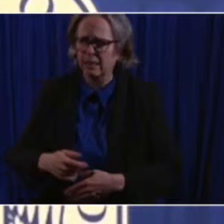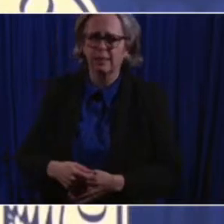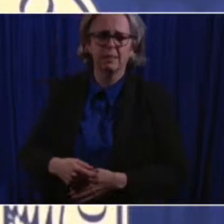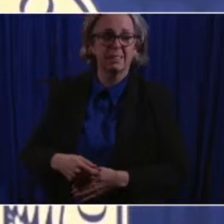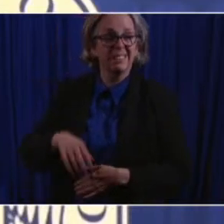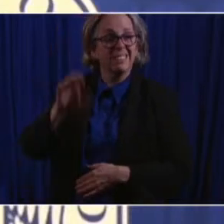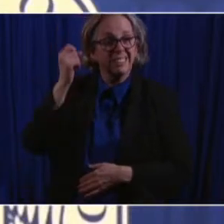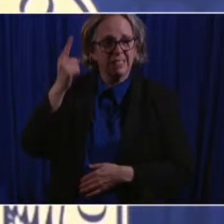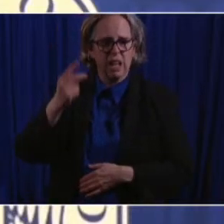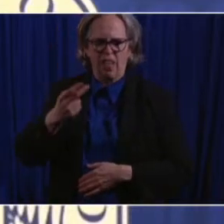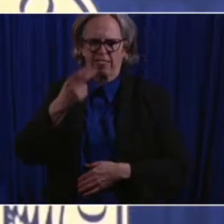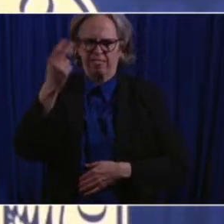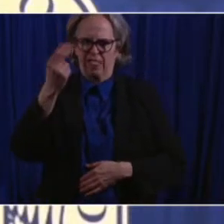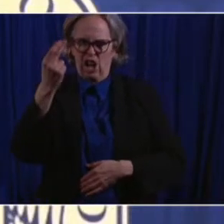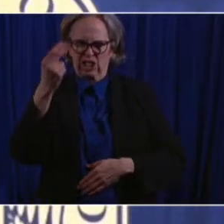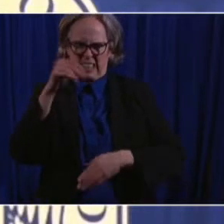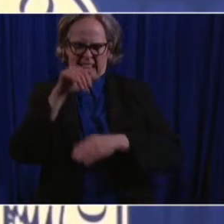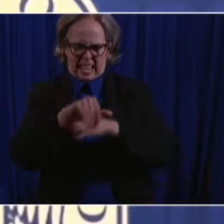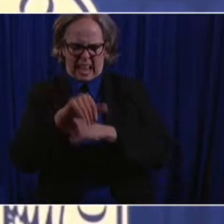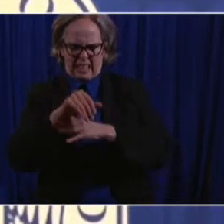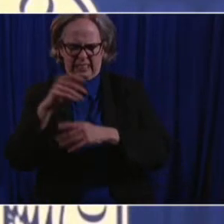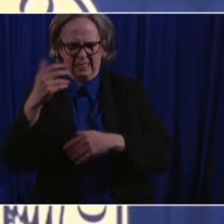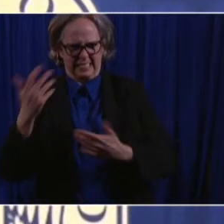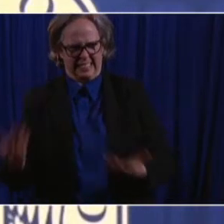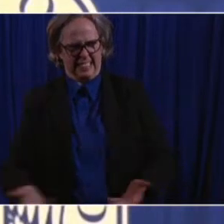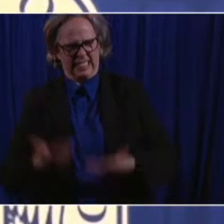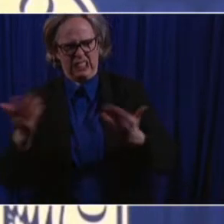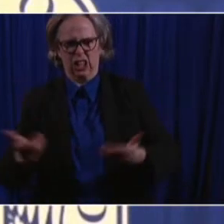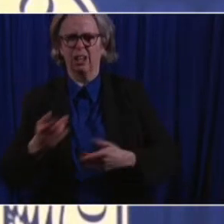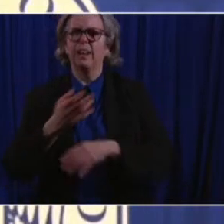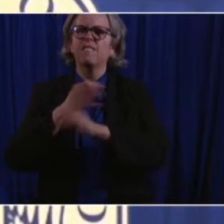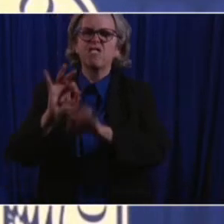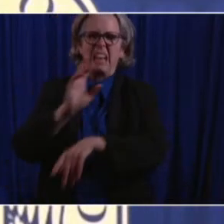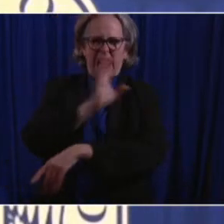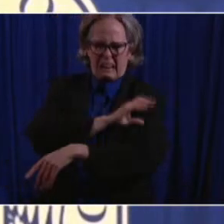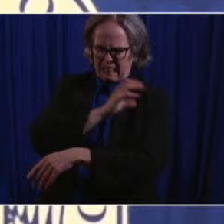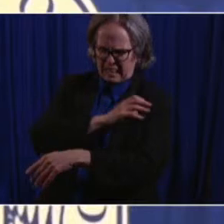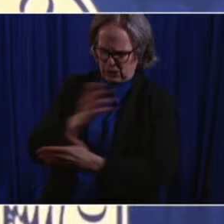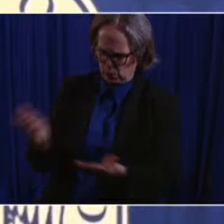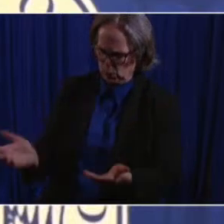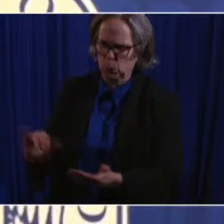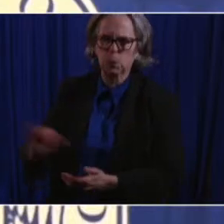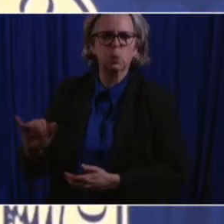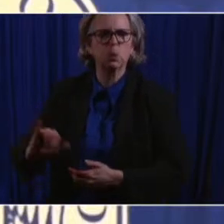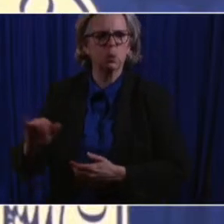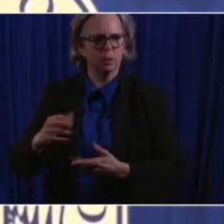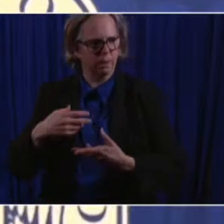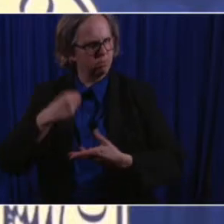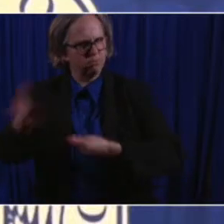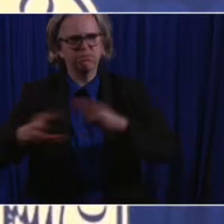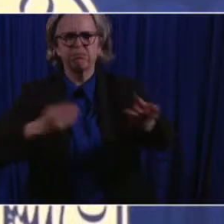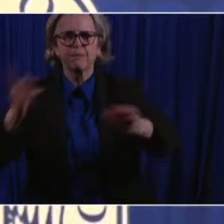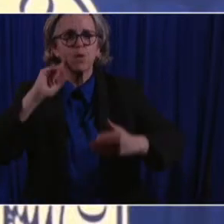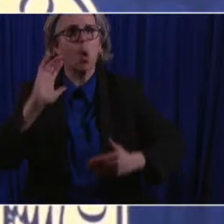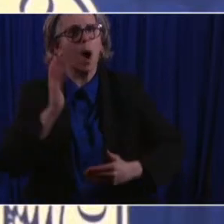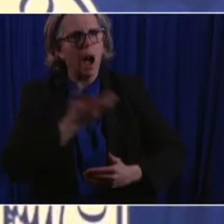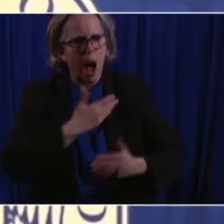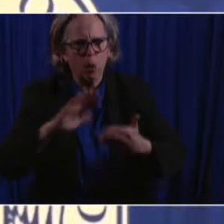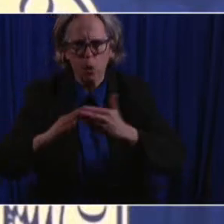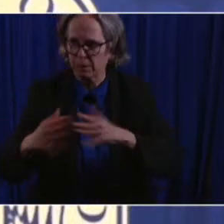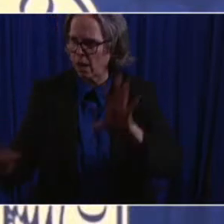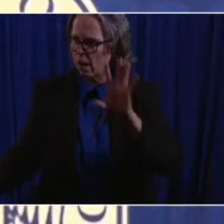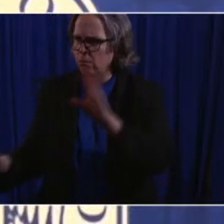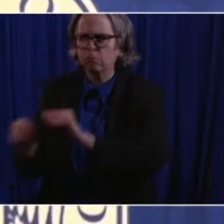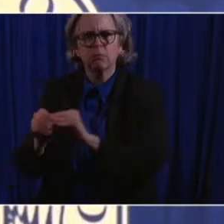Community Care Clinic, which is an ongoing community care free clinic site, we've been doing vaccine there for about 6 weeks now. So